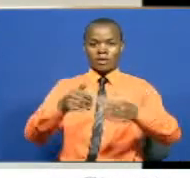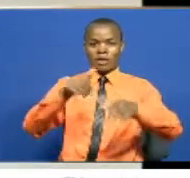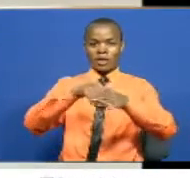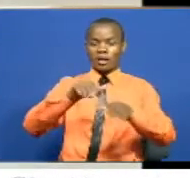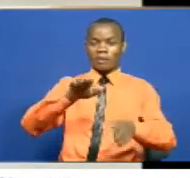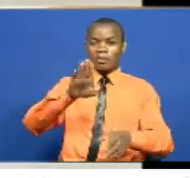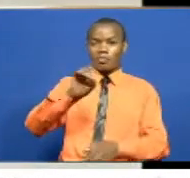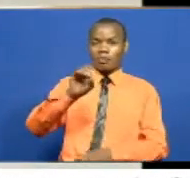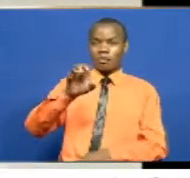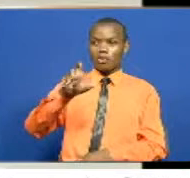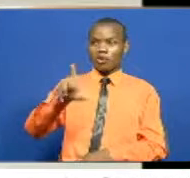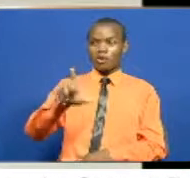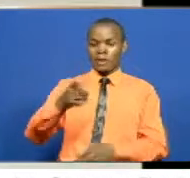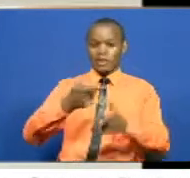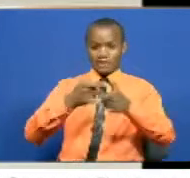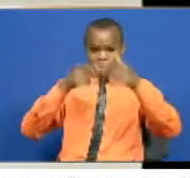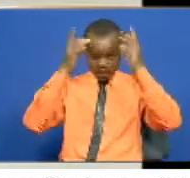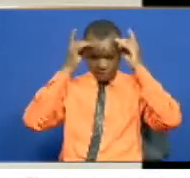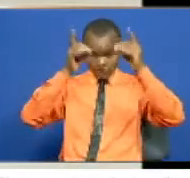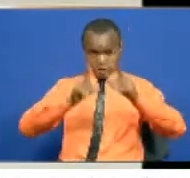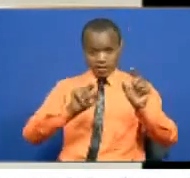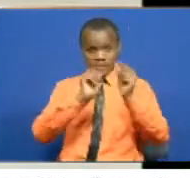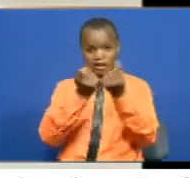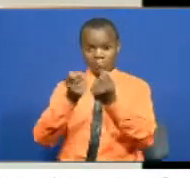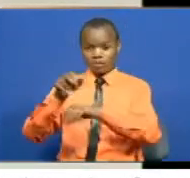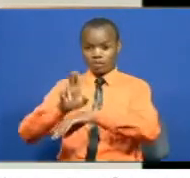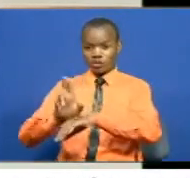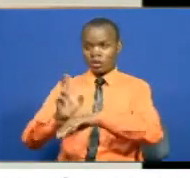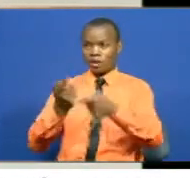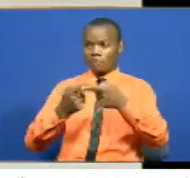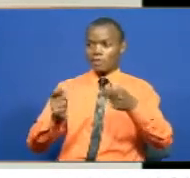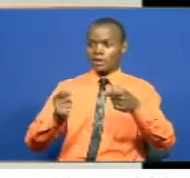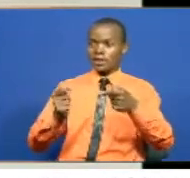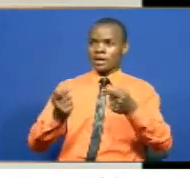they decided to take that team. But for this time, they will take